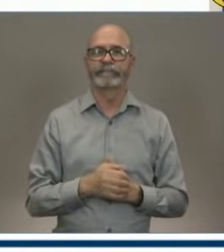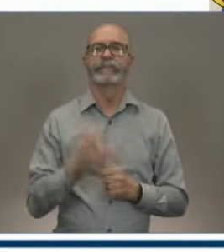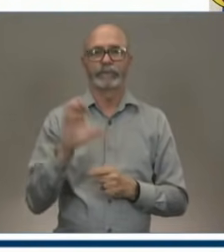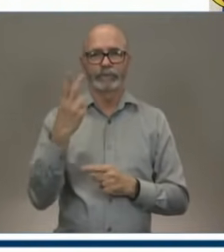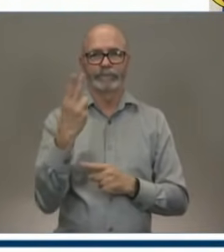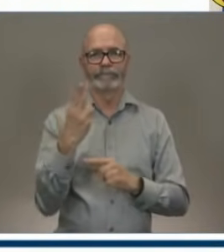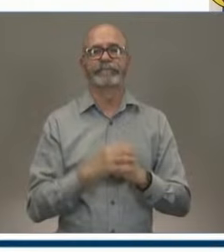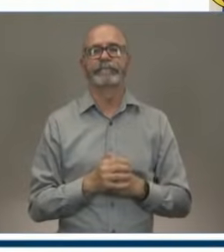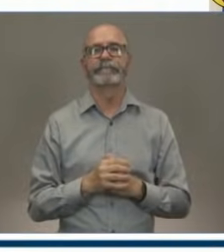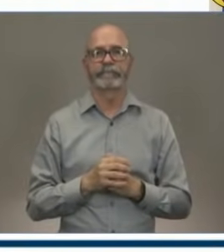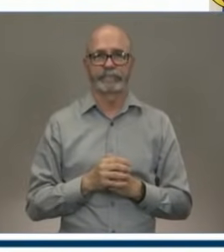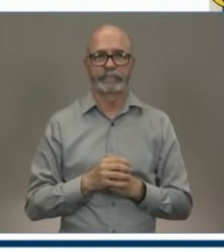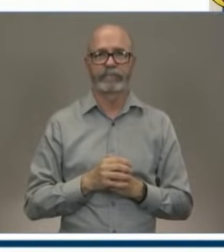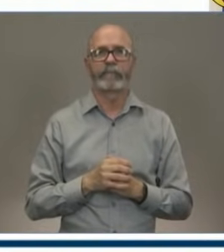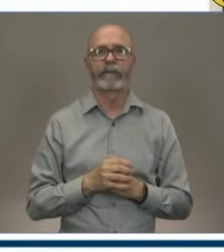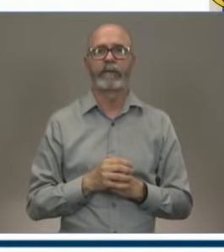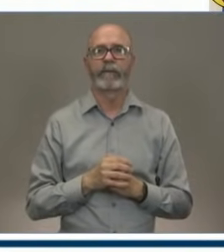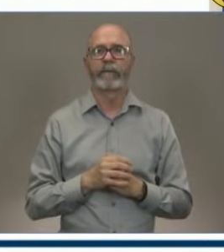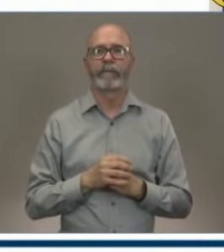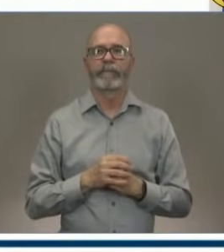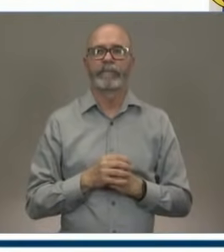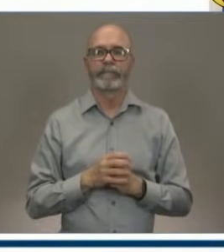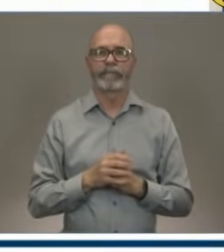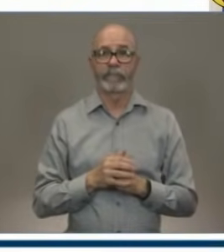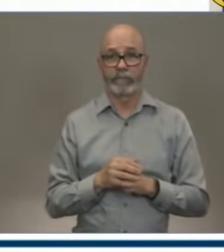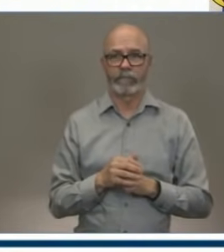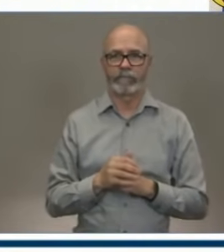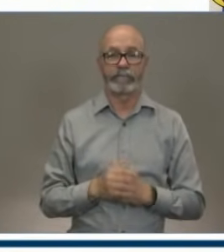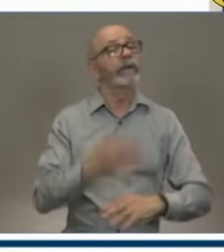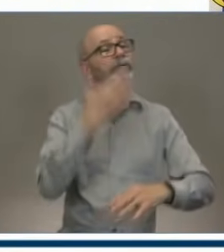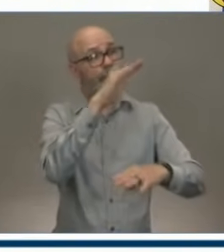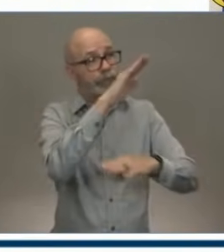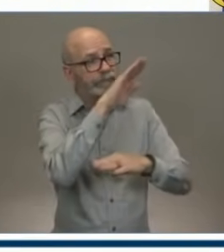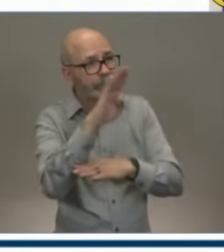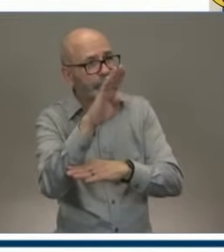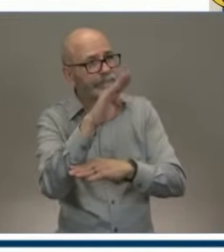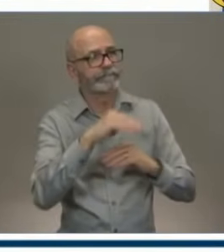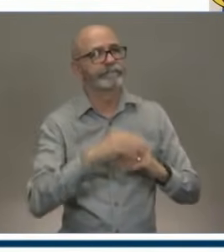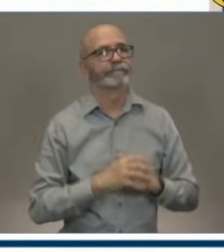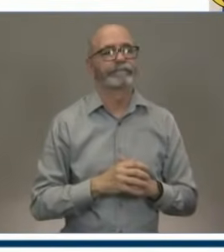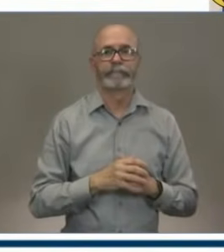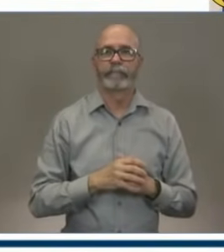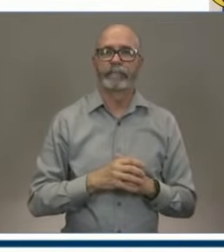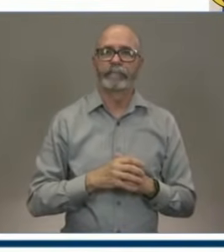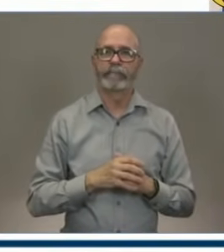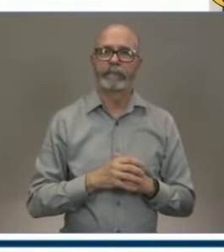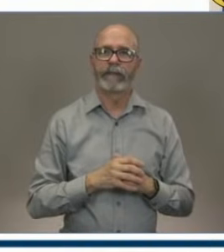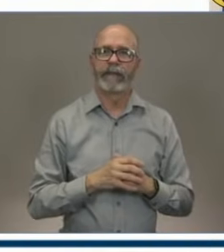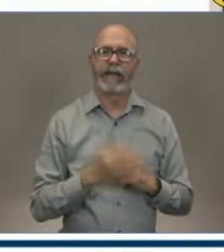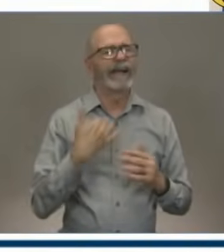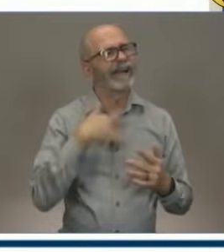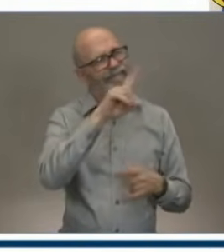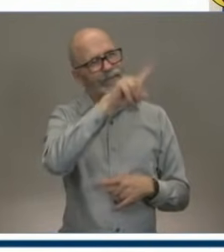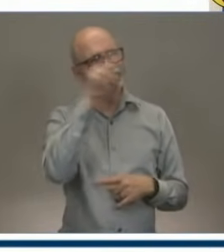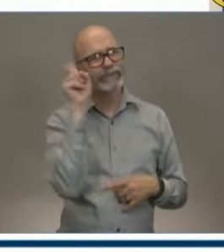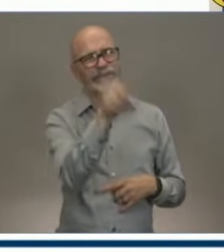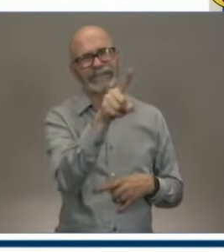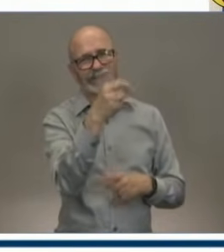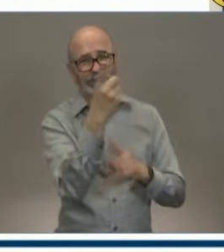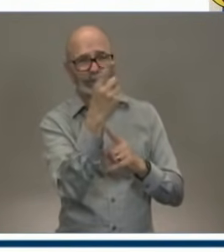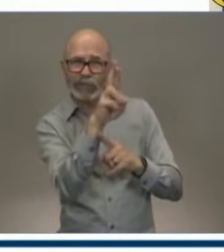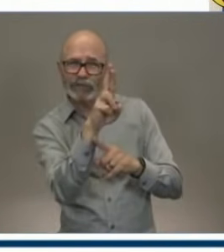Good afternoon. I wanted to ask Dr.